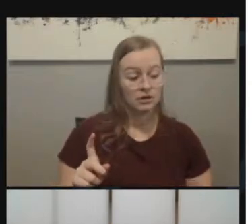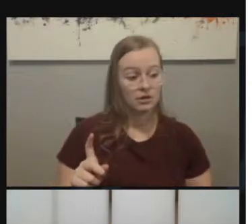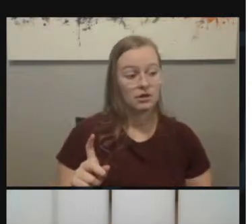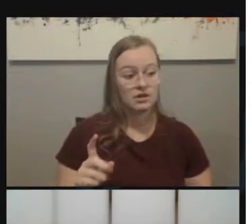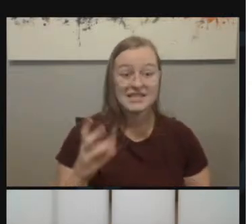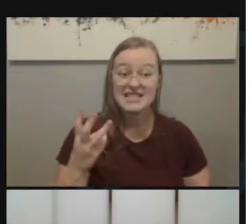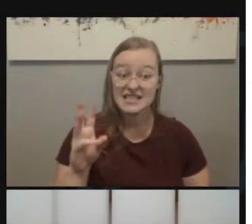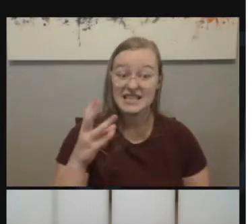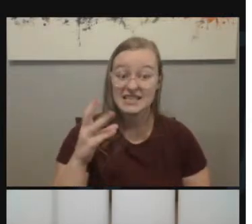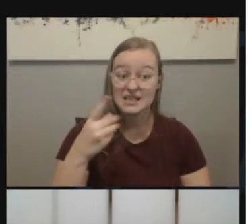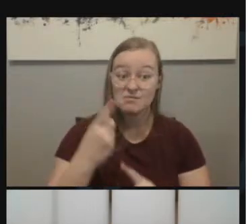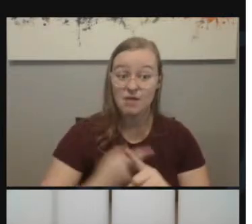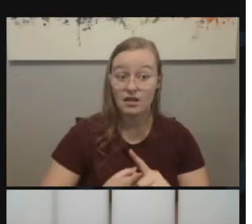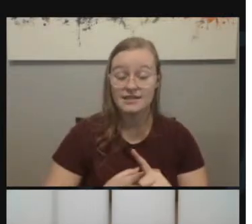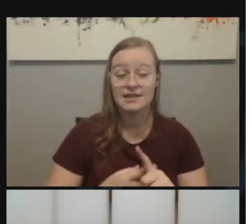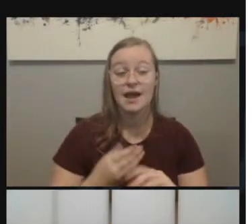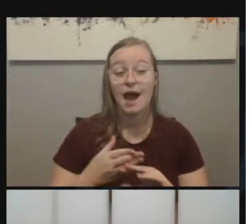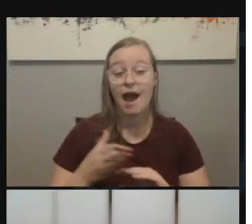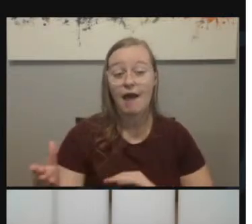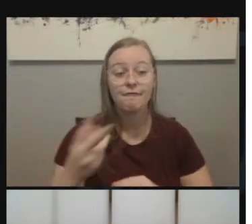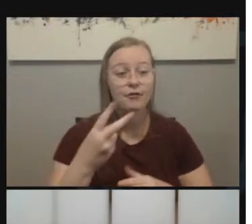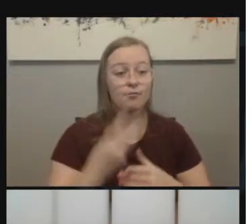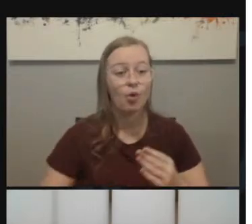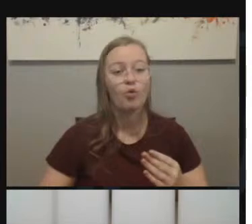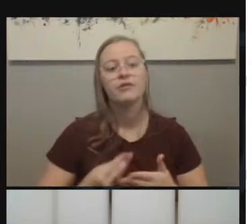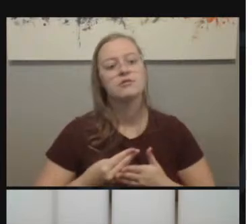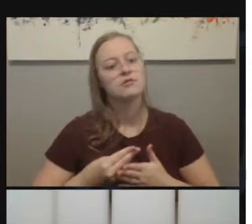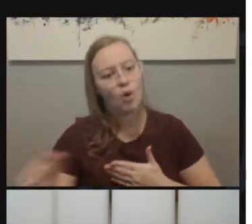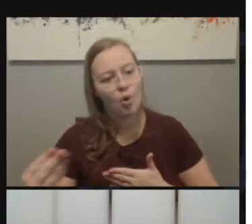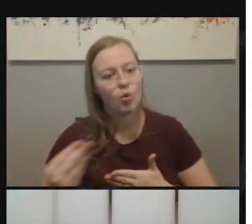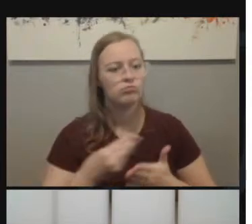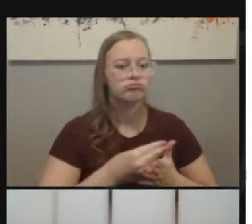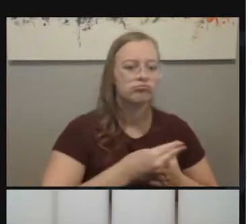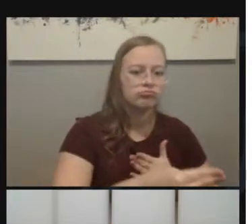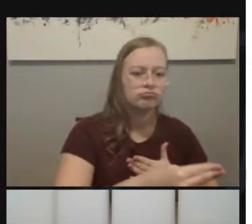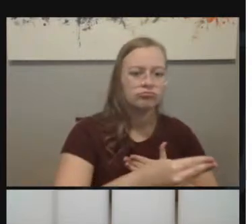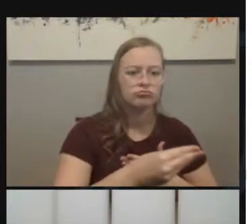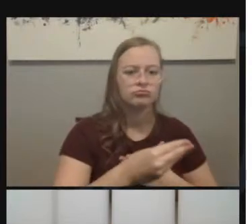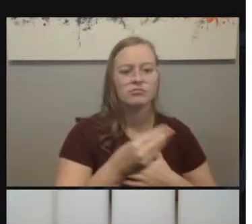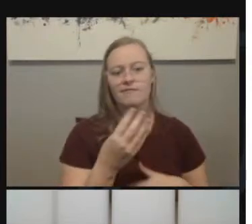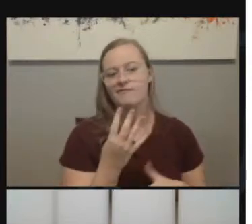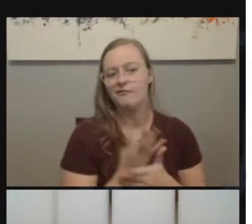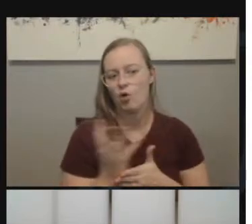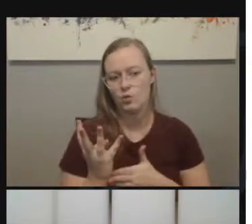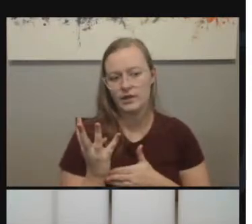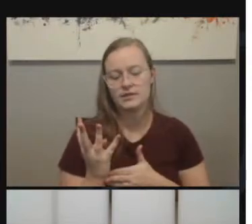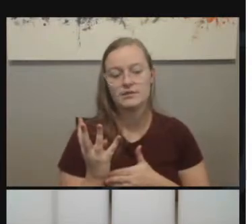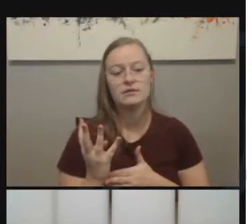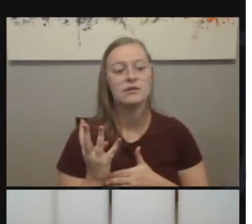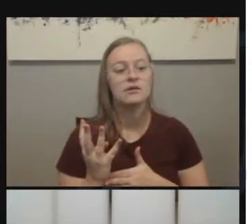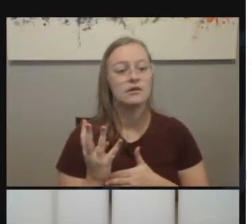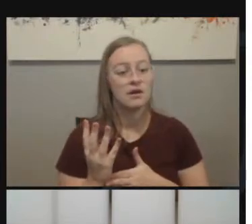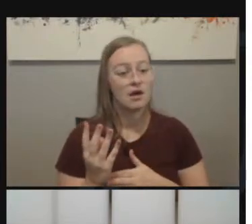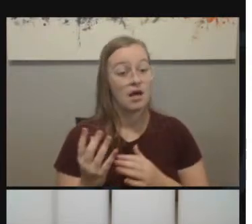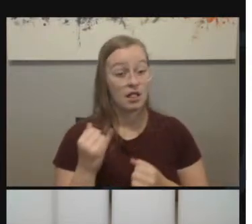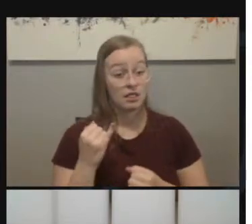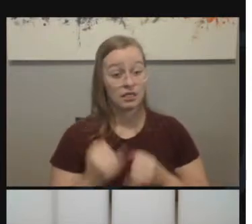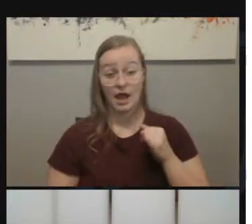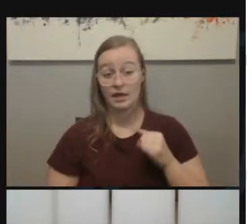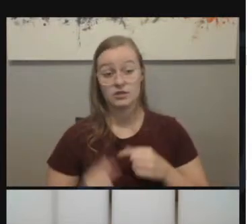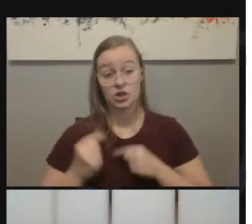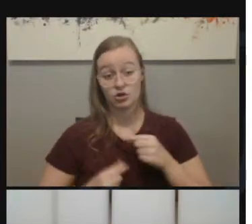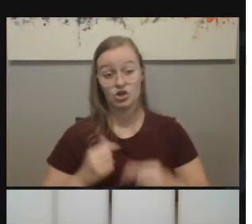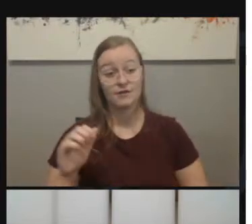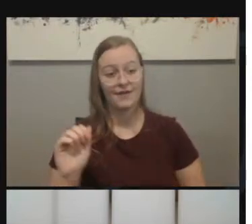months after each of them was sold over a period of 4 weeks by the last generation of